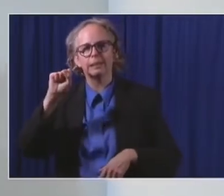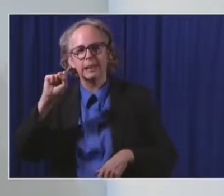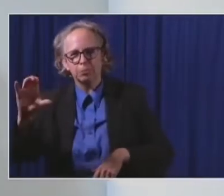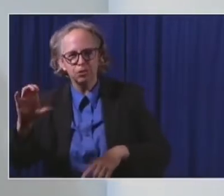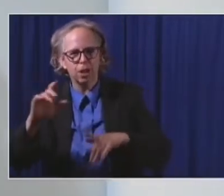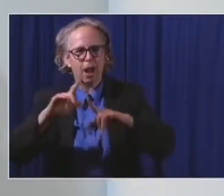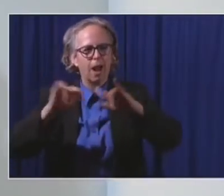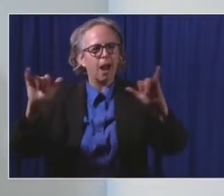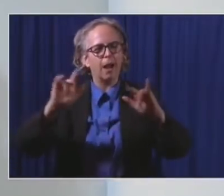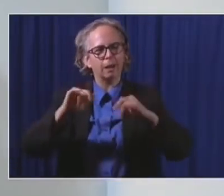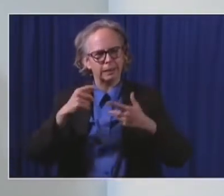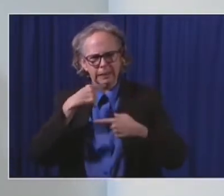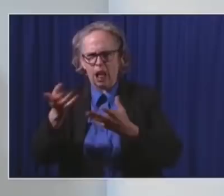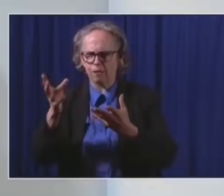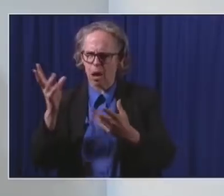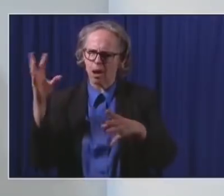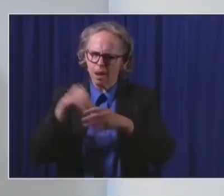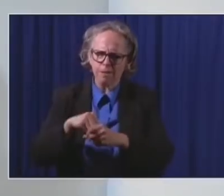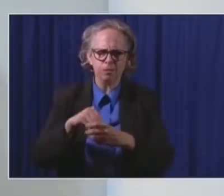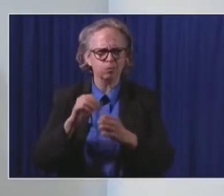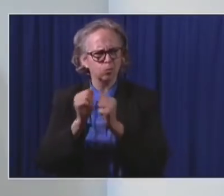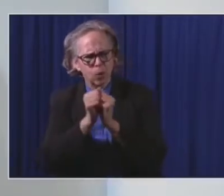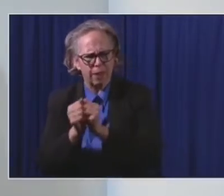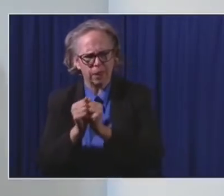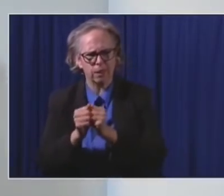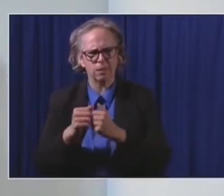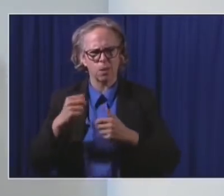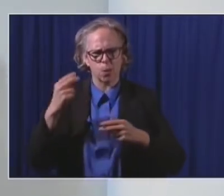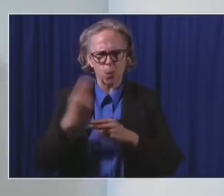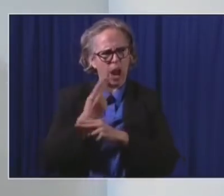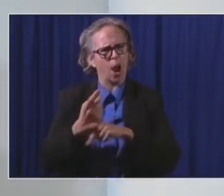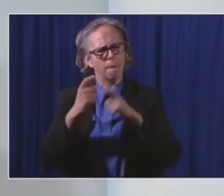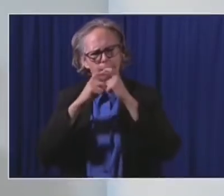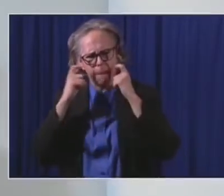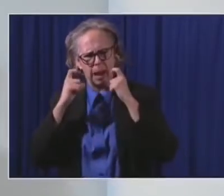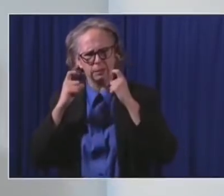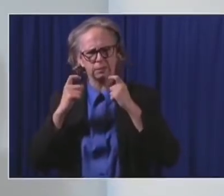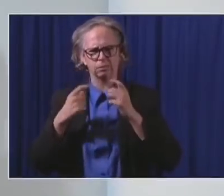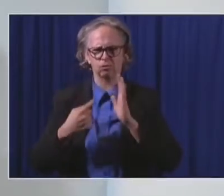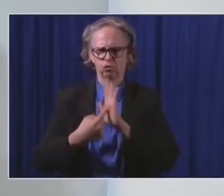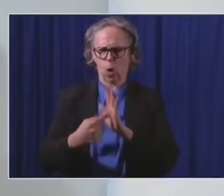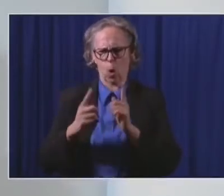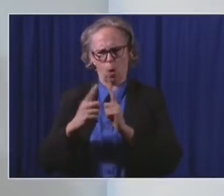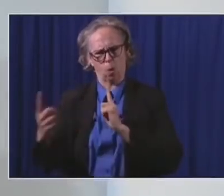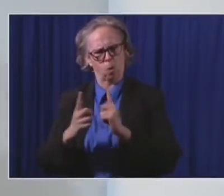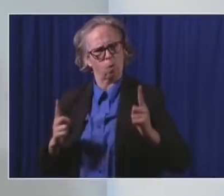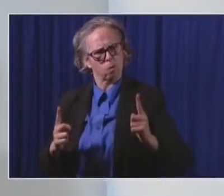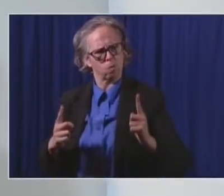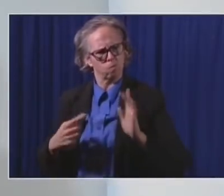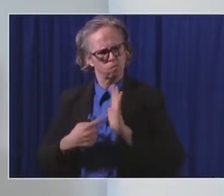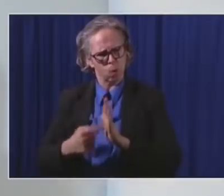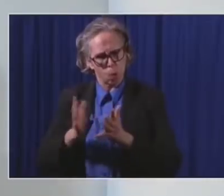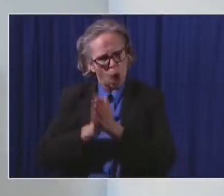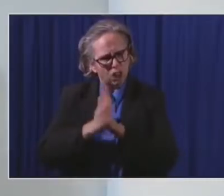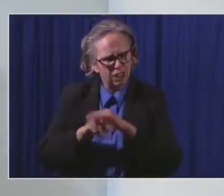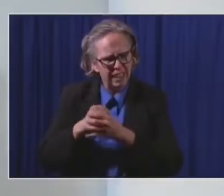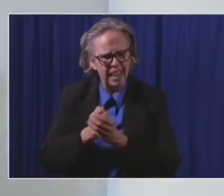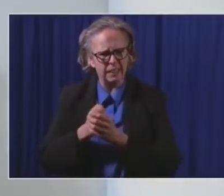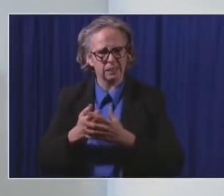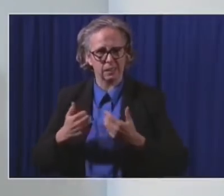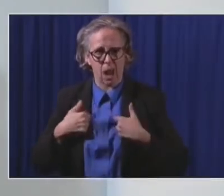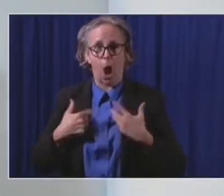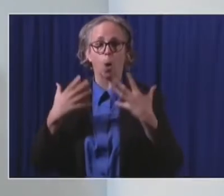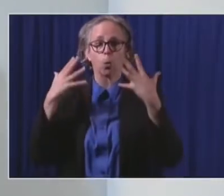helping to share this via social media, Facebook, Twitter, Instagram, Snapchat, to tell your friends that we're all in this together.